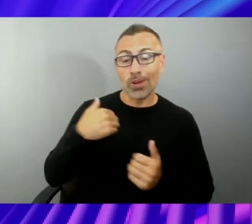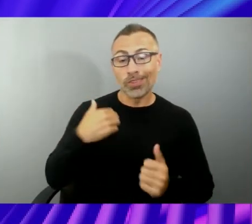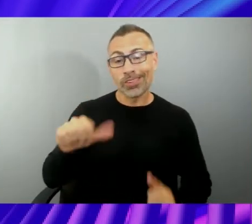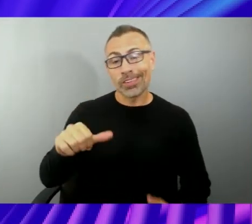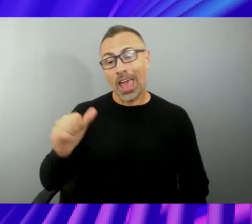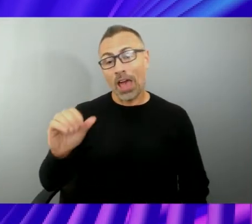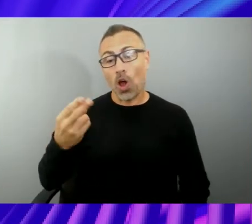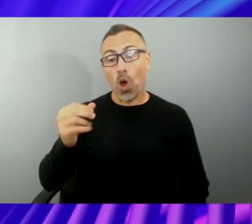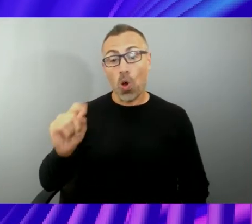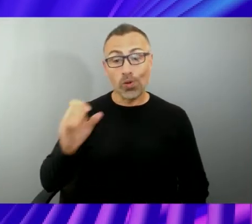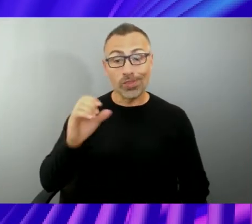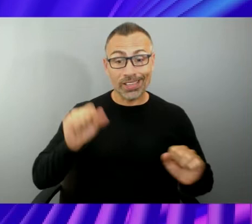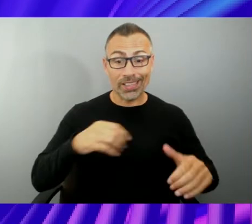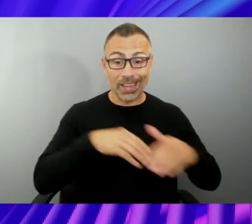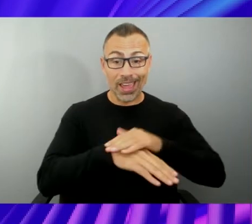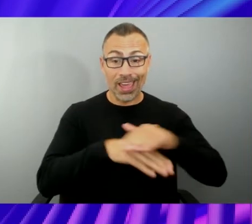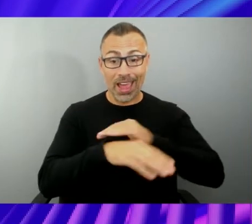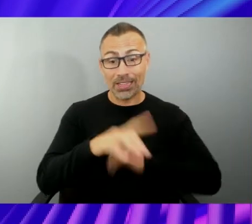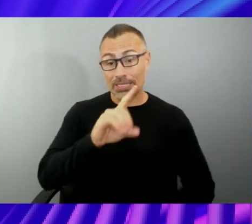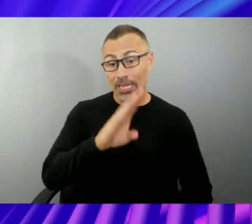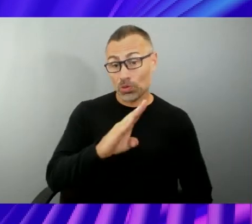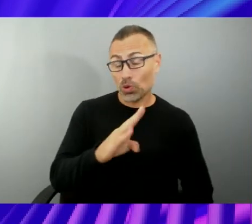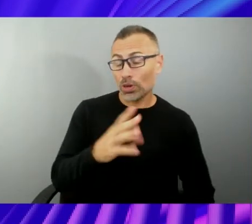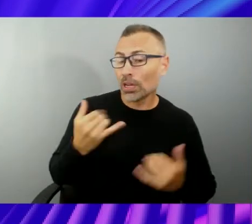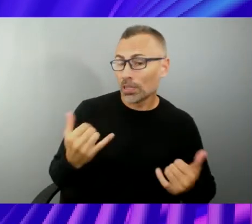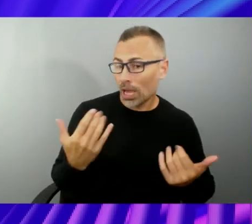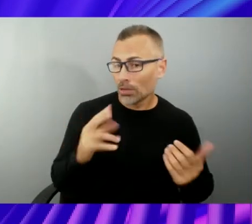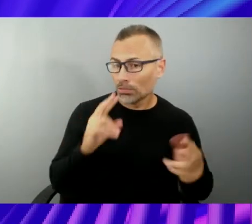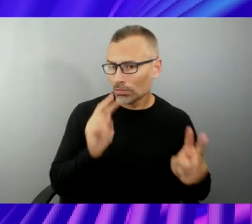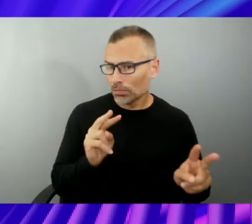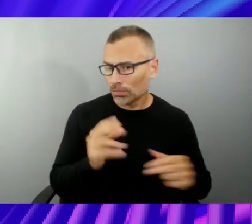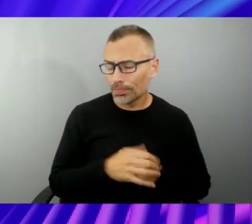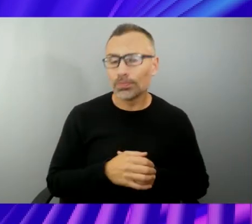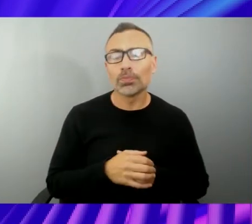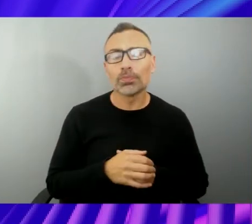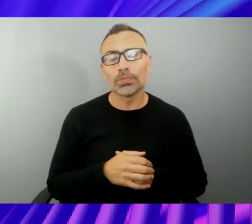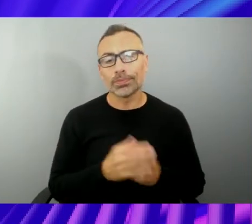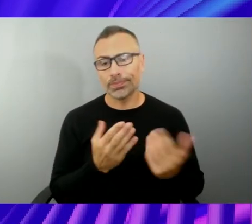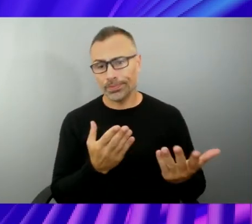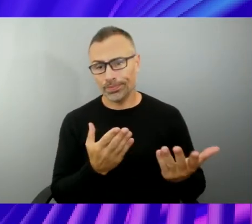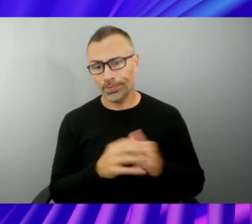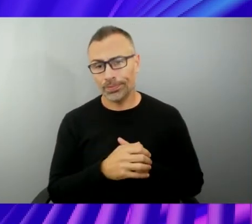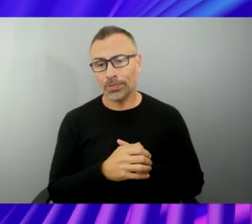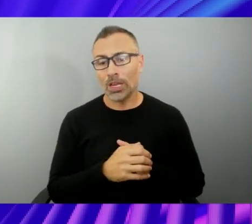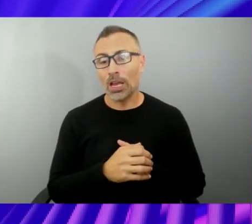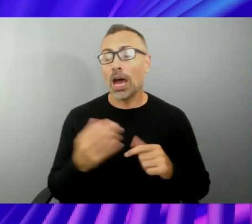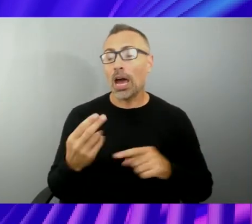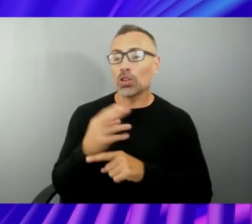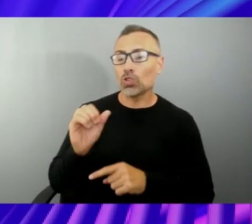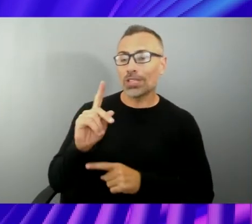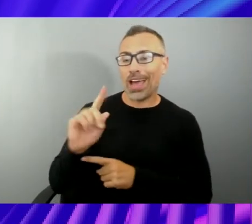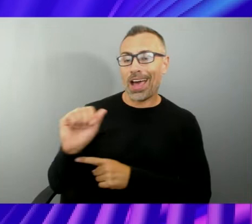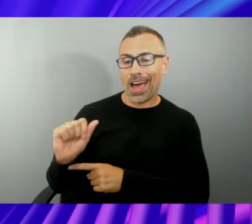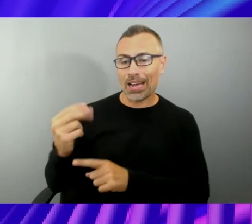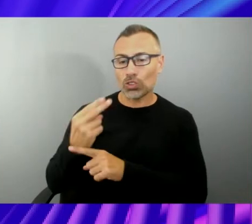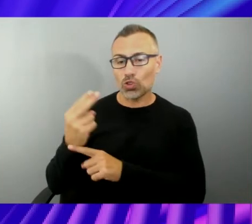dashboard. Now, if you look at it, right, I entered Okta user ID and password, and then